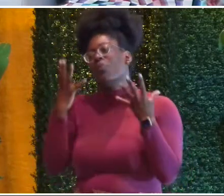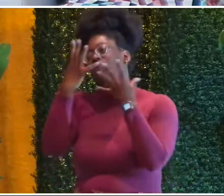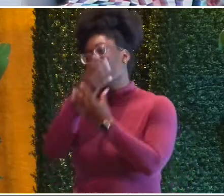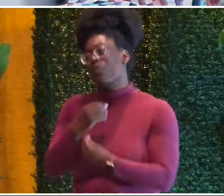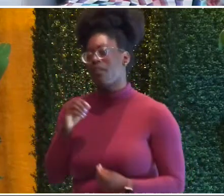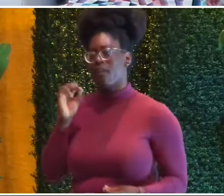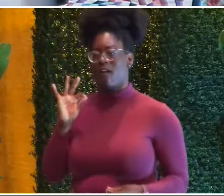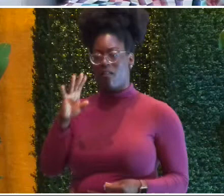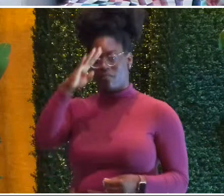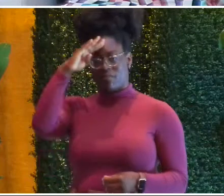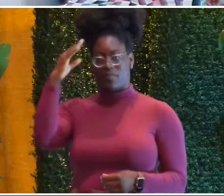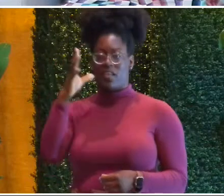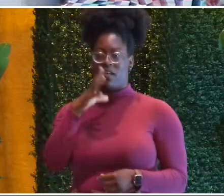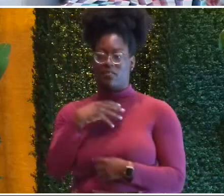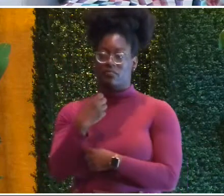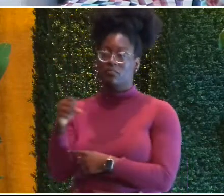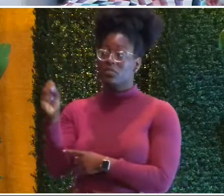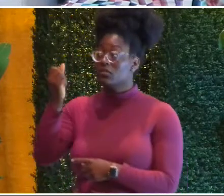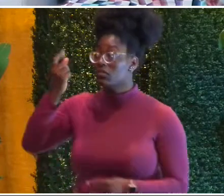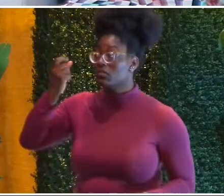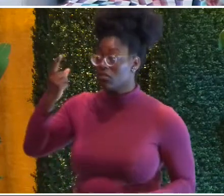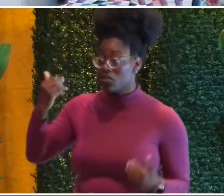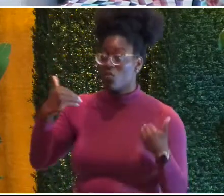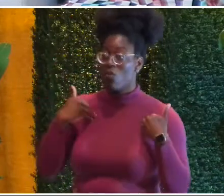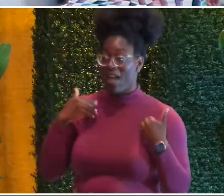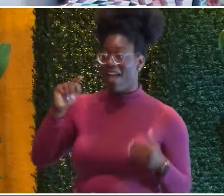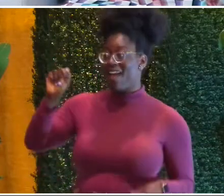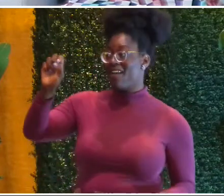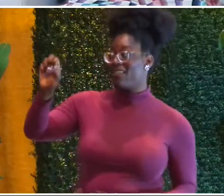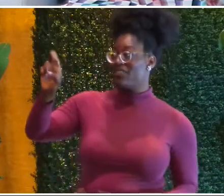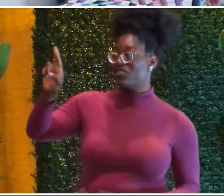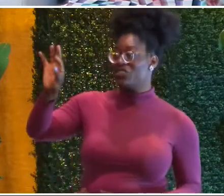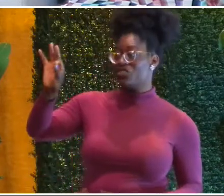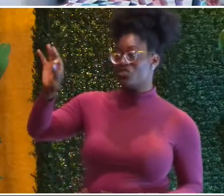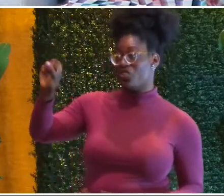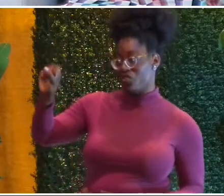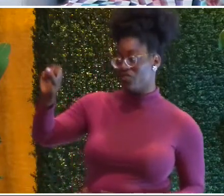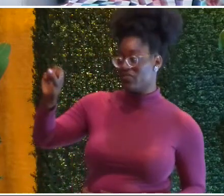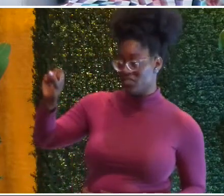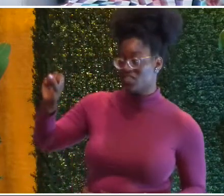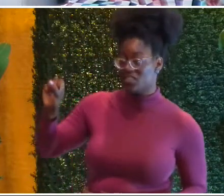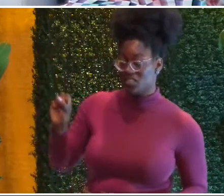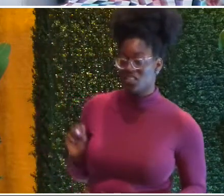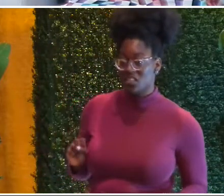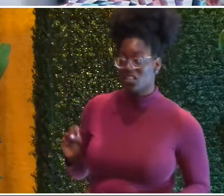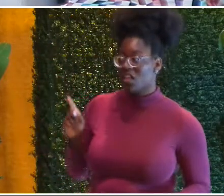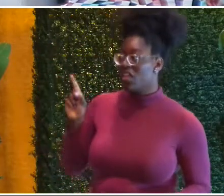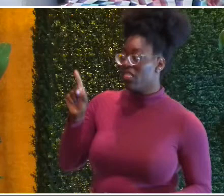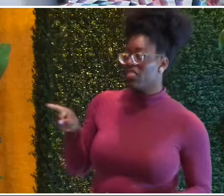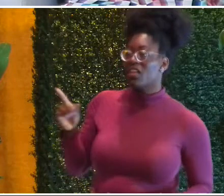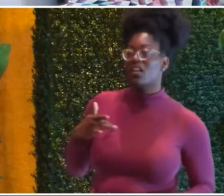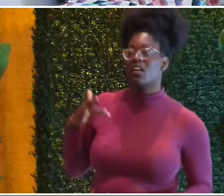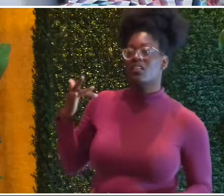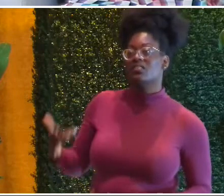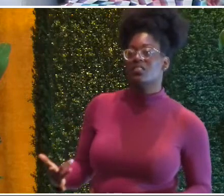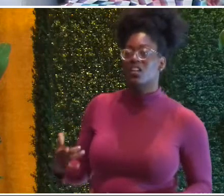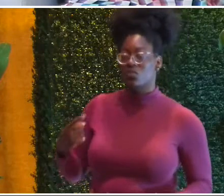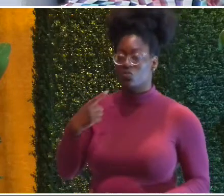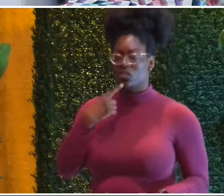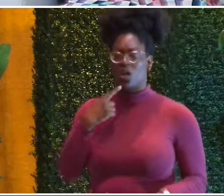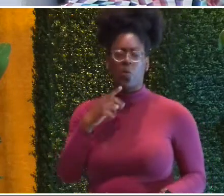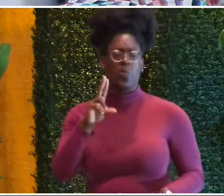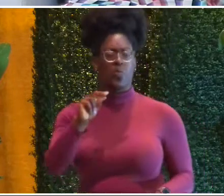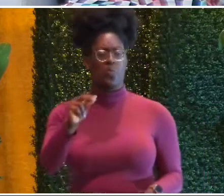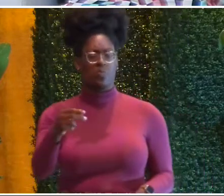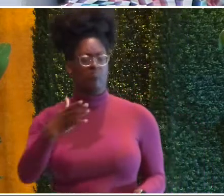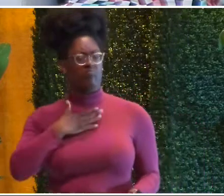of Black TERFs, trans exclusionary radical feminists, to claim Black feminism for themselves, because we know